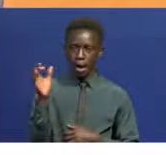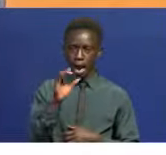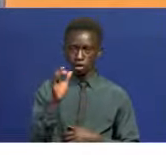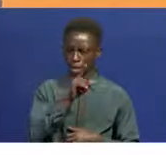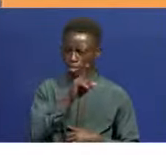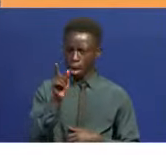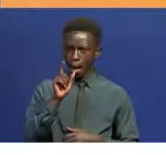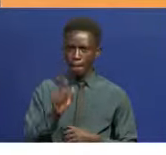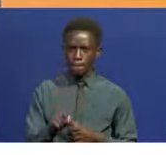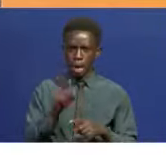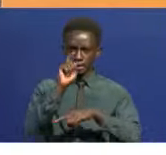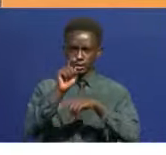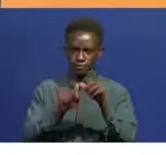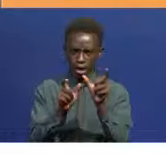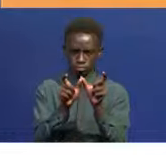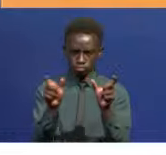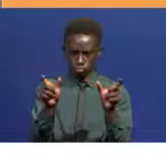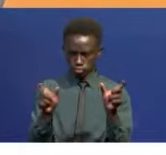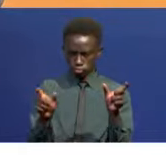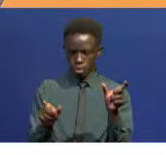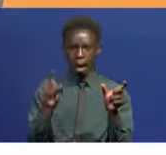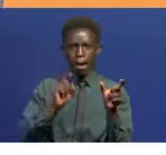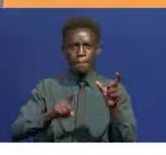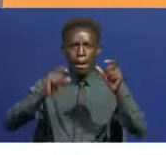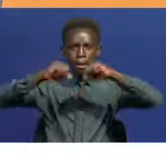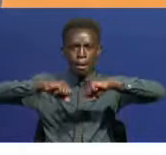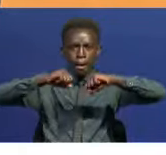they need to pay. Yeah? You see,